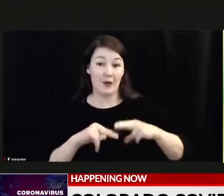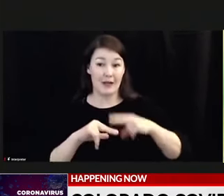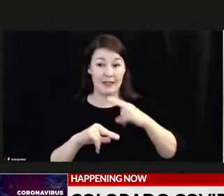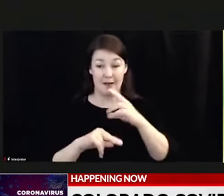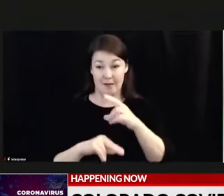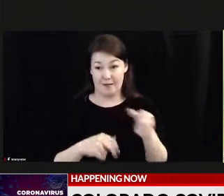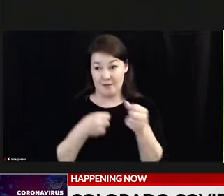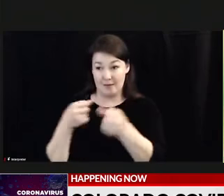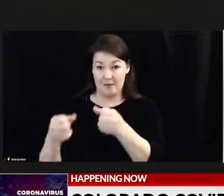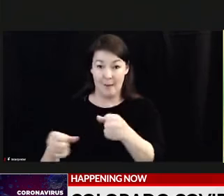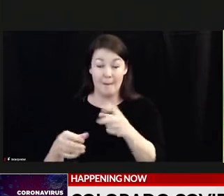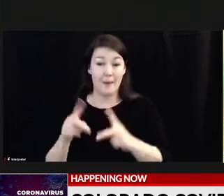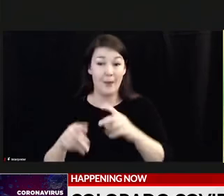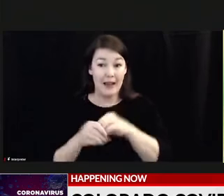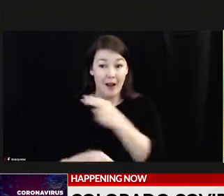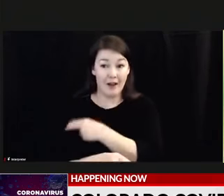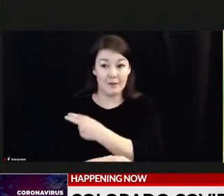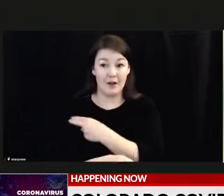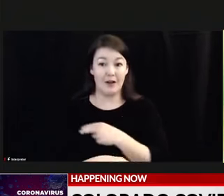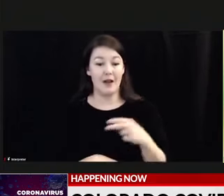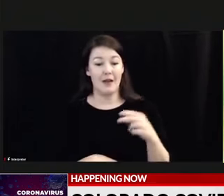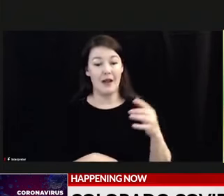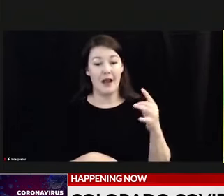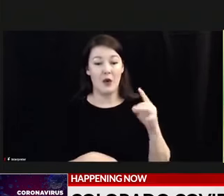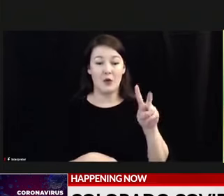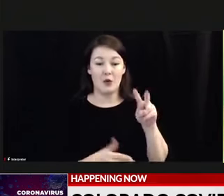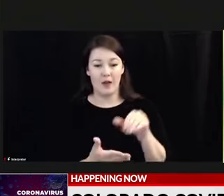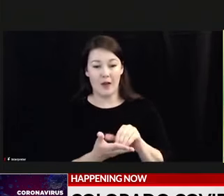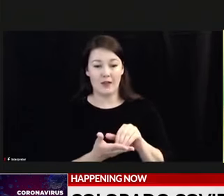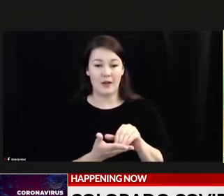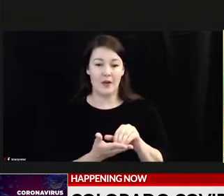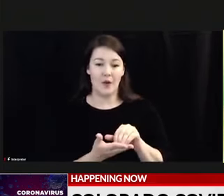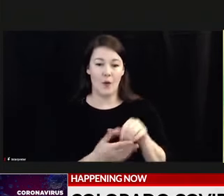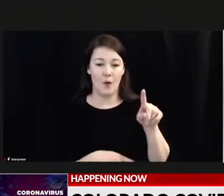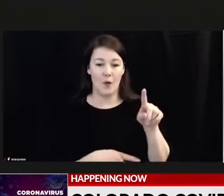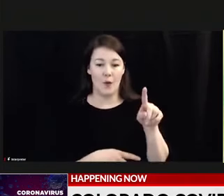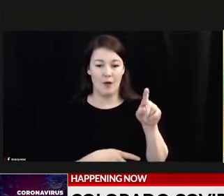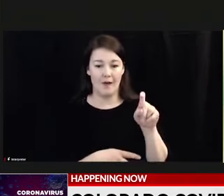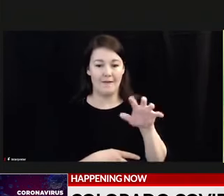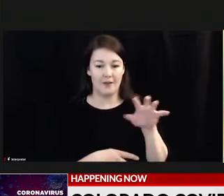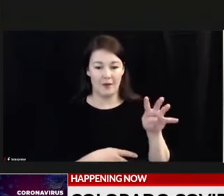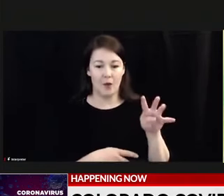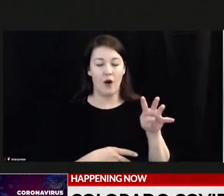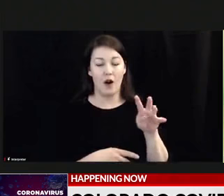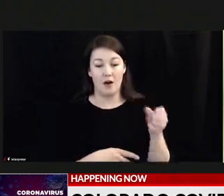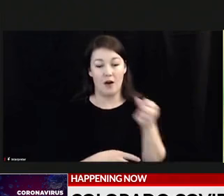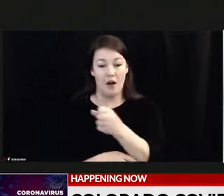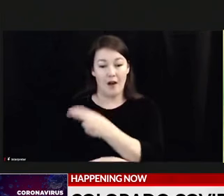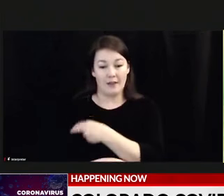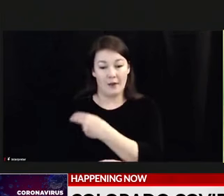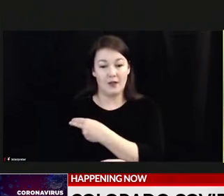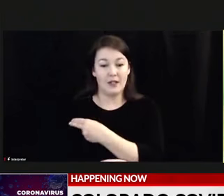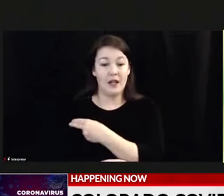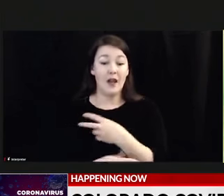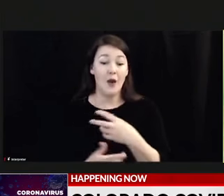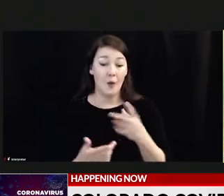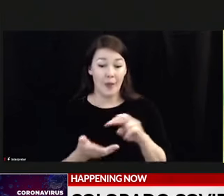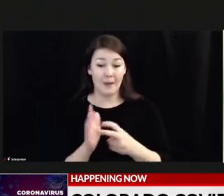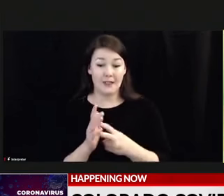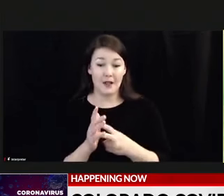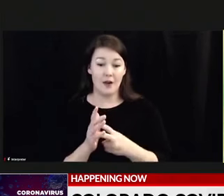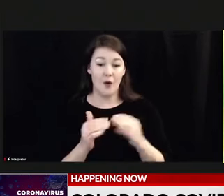at 1,254 hospitalizations. Over 80% of those are unvaccinated in our hospitals.